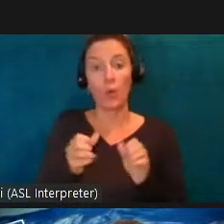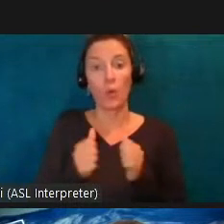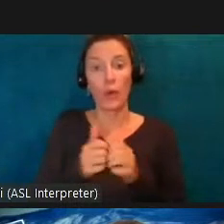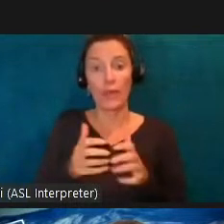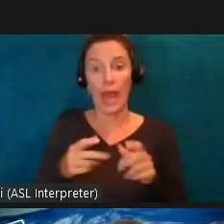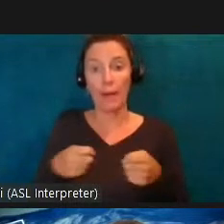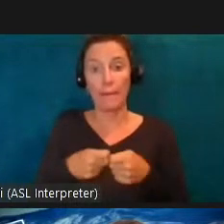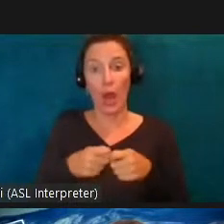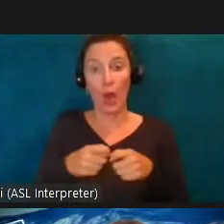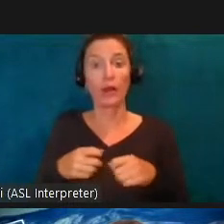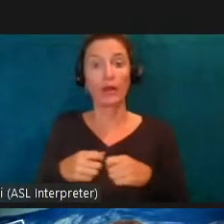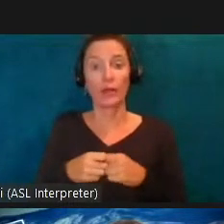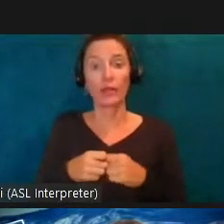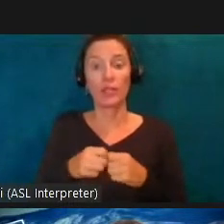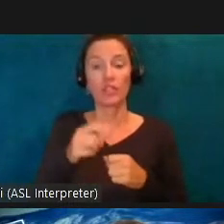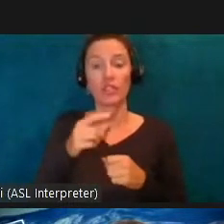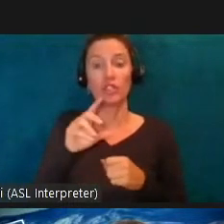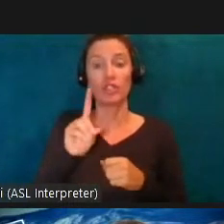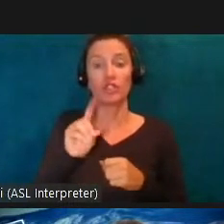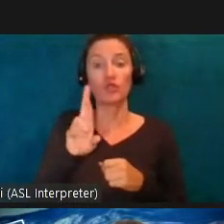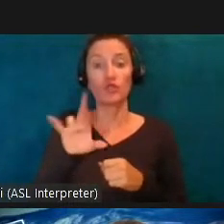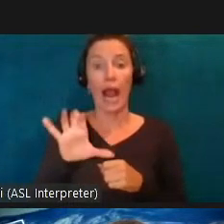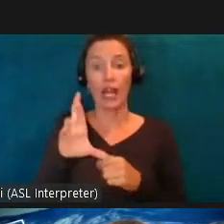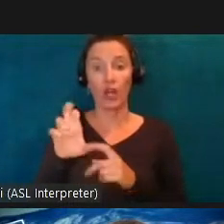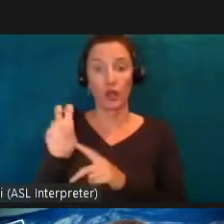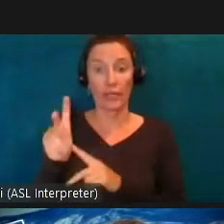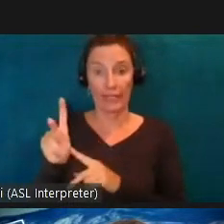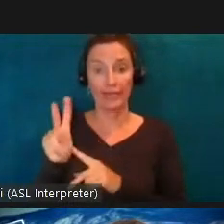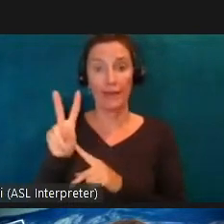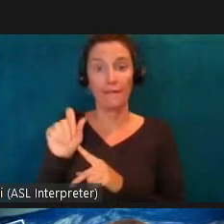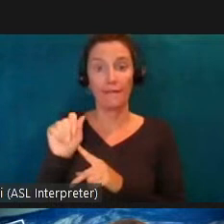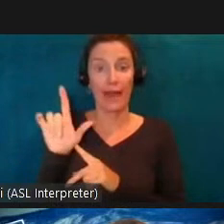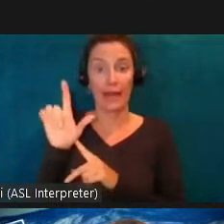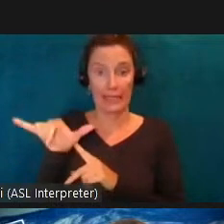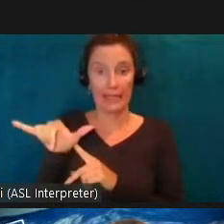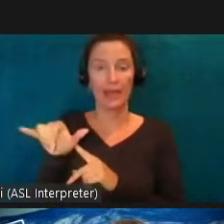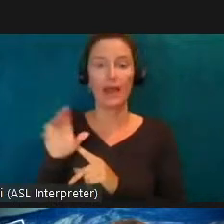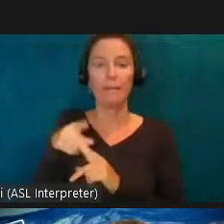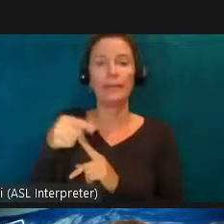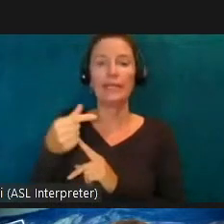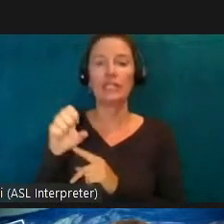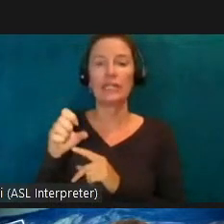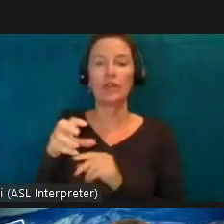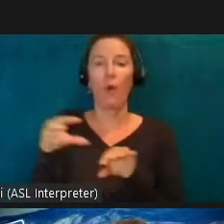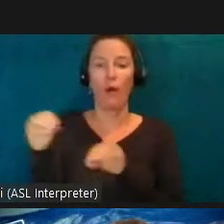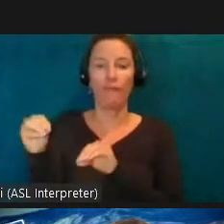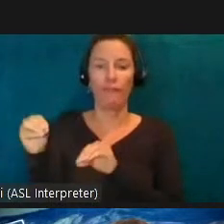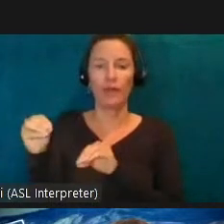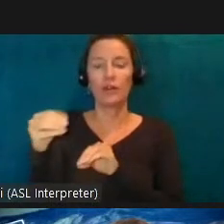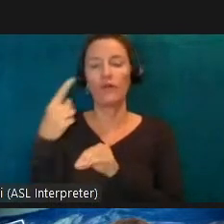preventative safety shutoff by PG&E. They are looking to have power restored in that area by